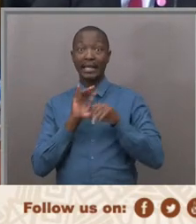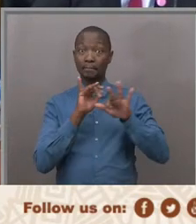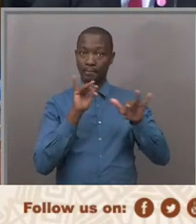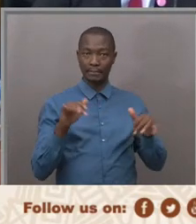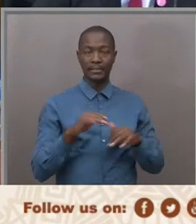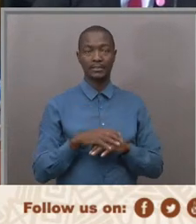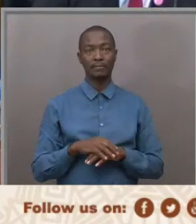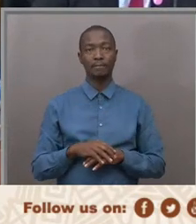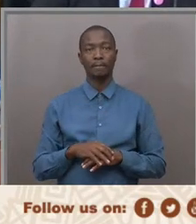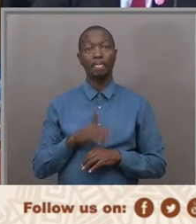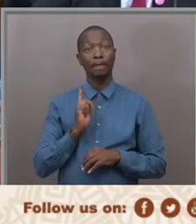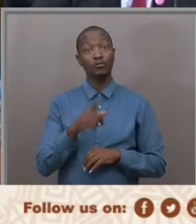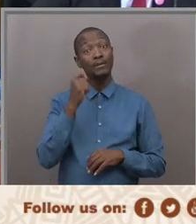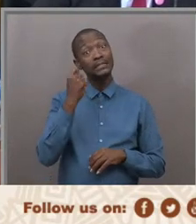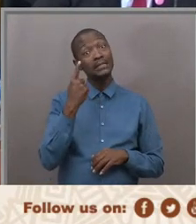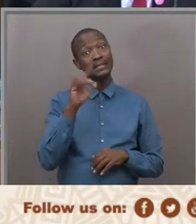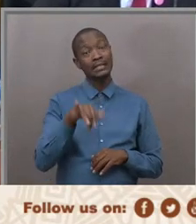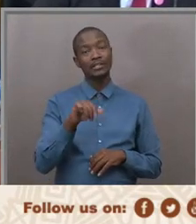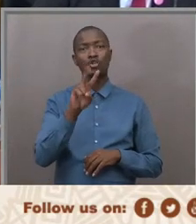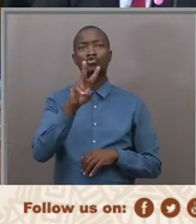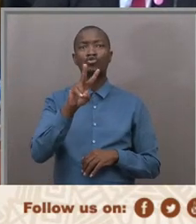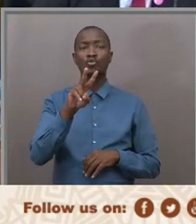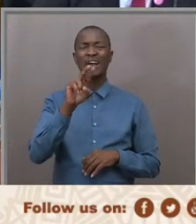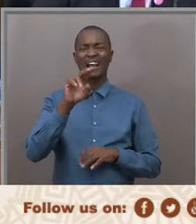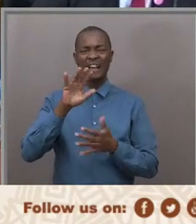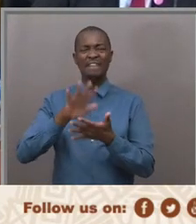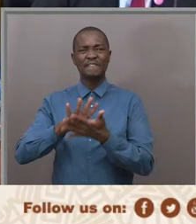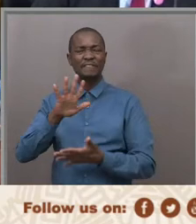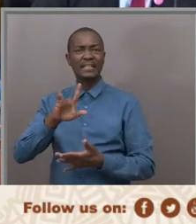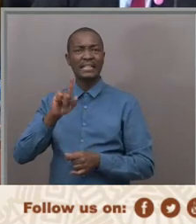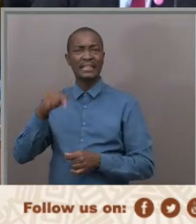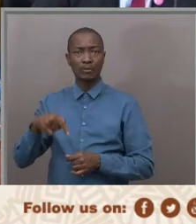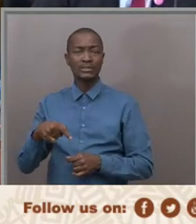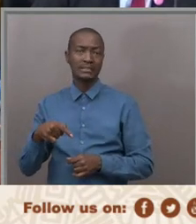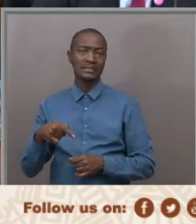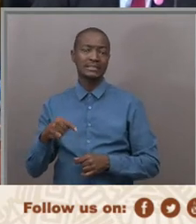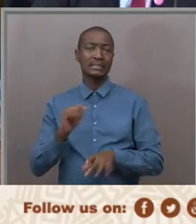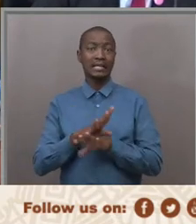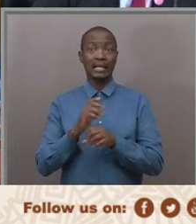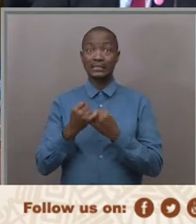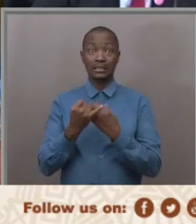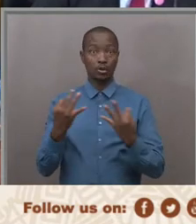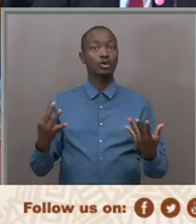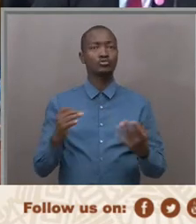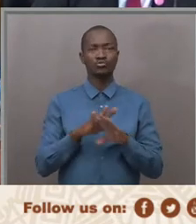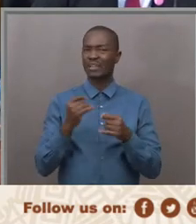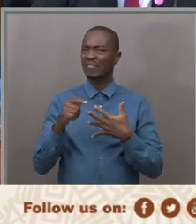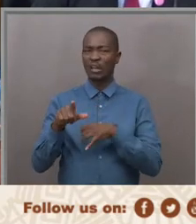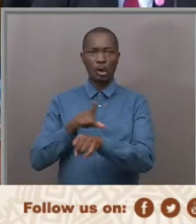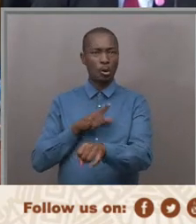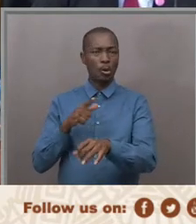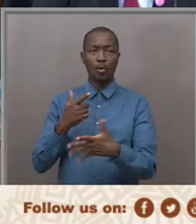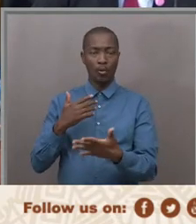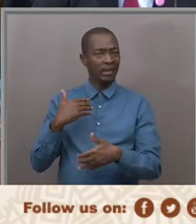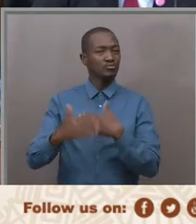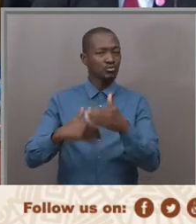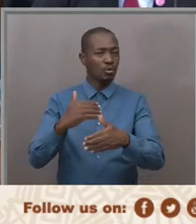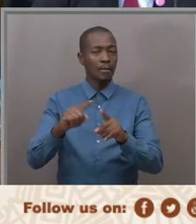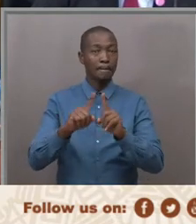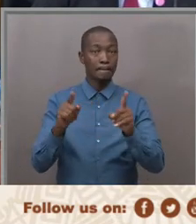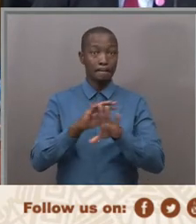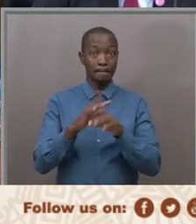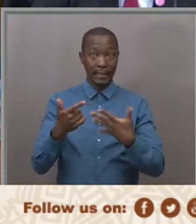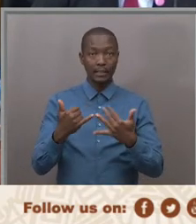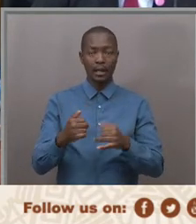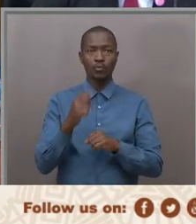can understand that 215,000 is quite a lot. We still have a very long way to go, but there's a glimmer